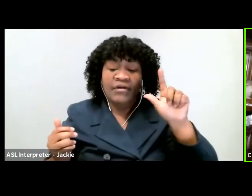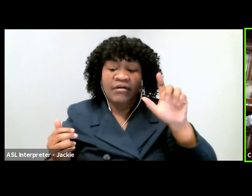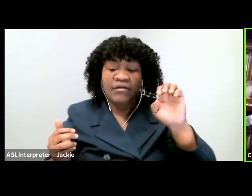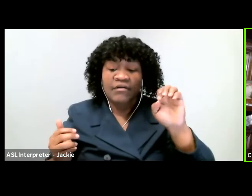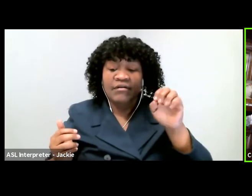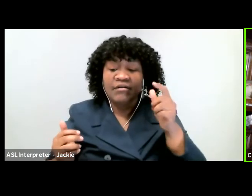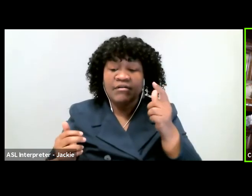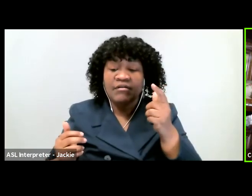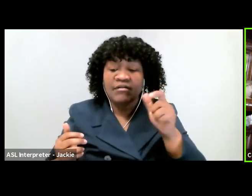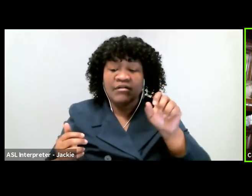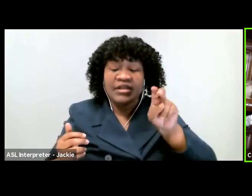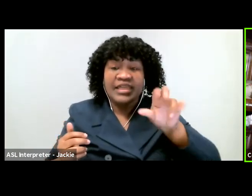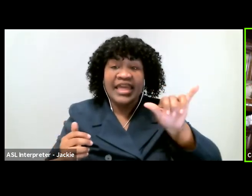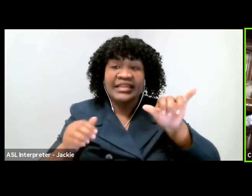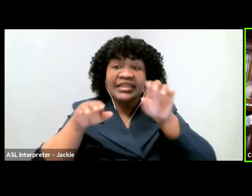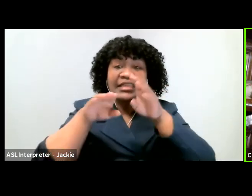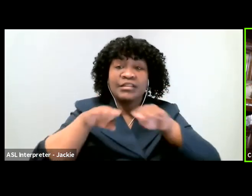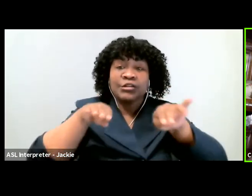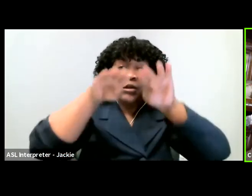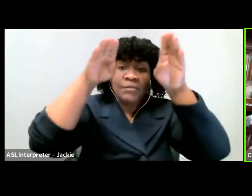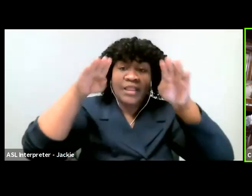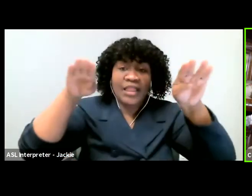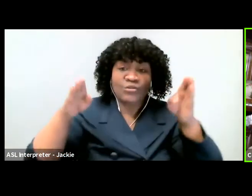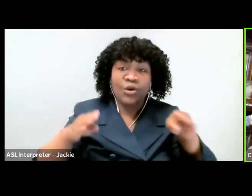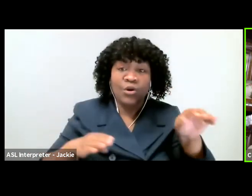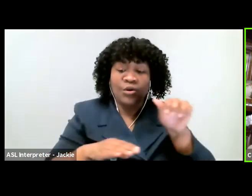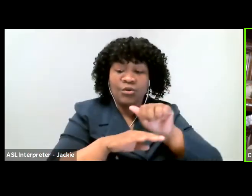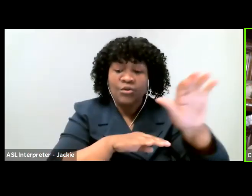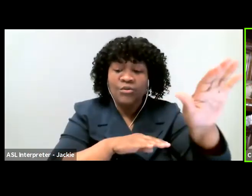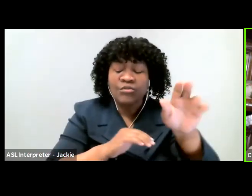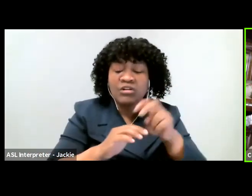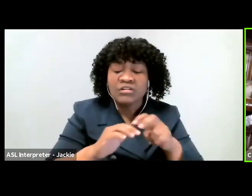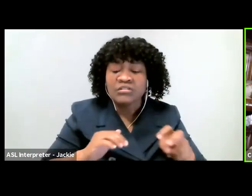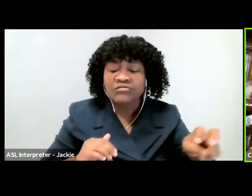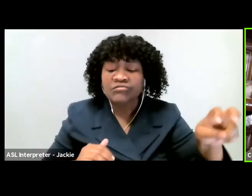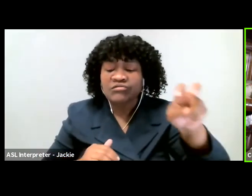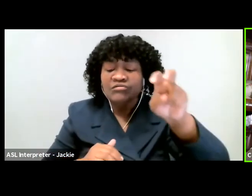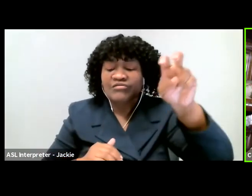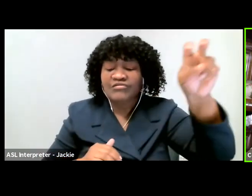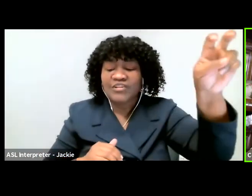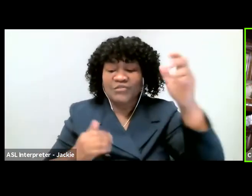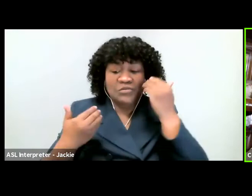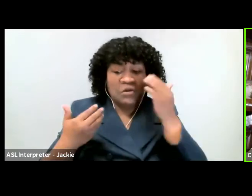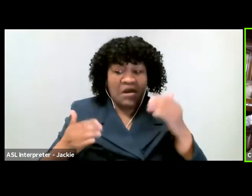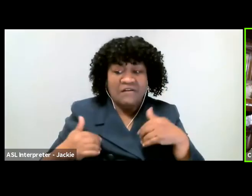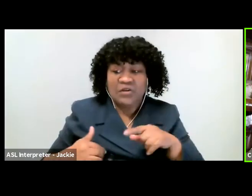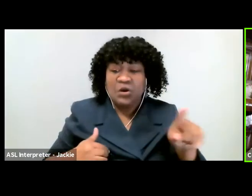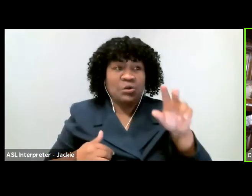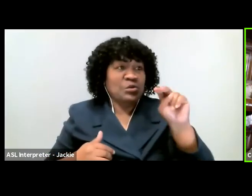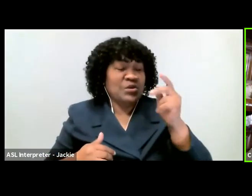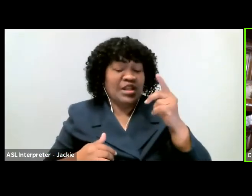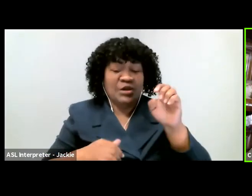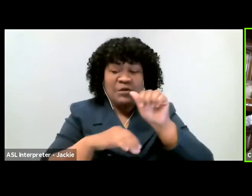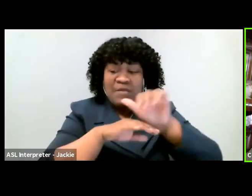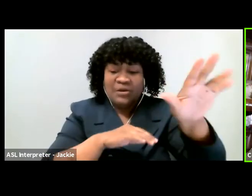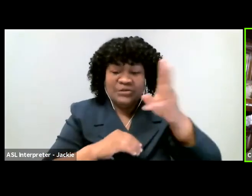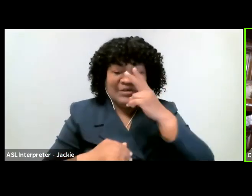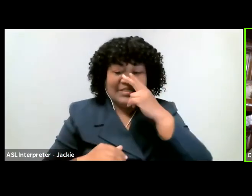Poem called The Allegheny Plateau. Travel's enigmatic, and we don't have to go to Negro Mountain to see